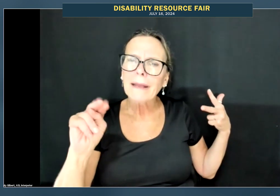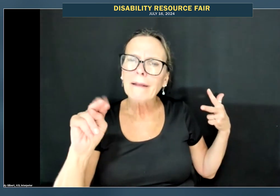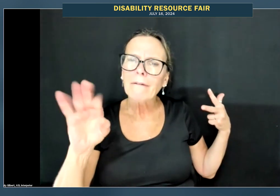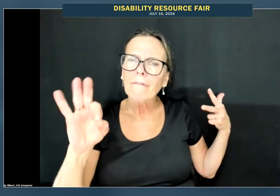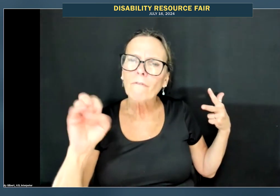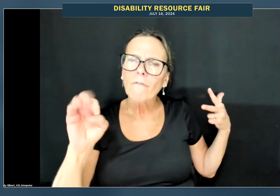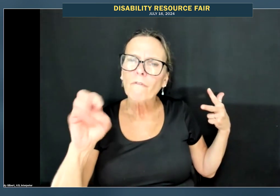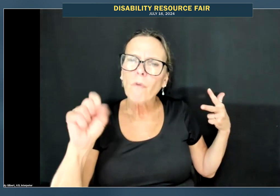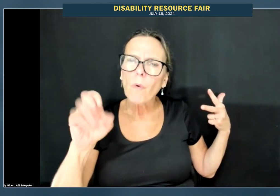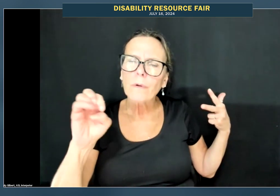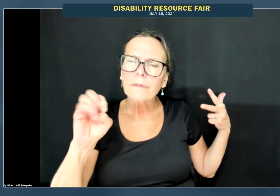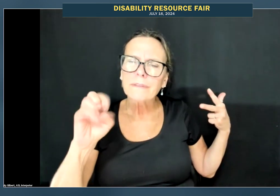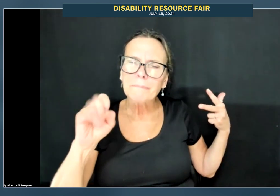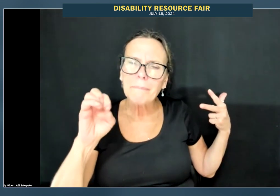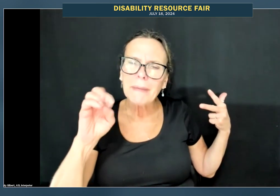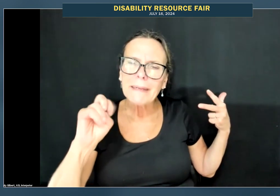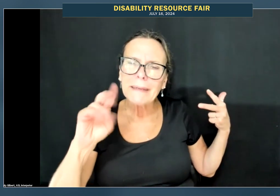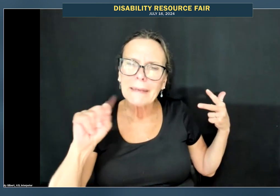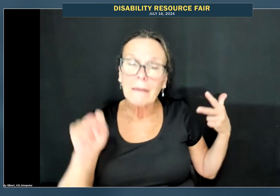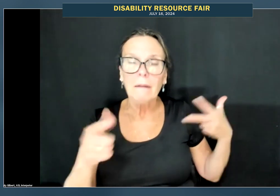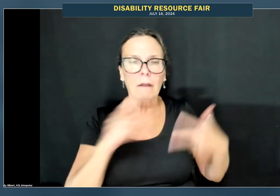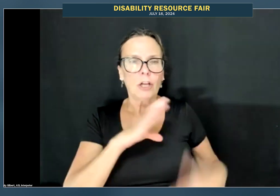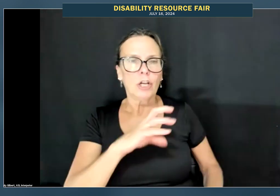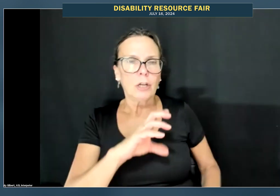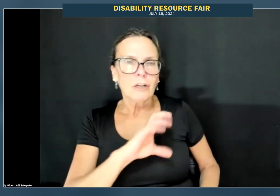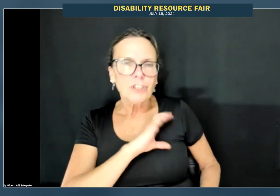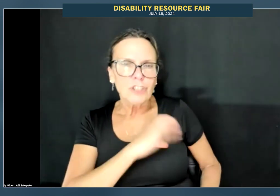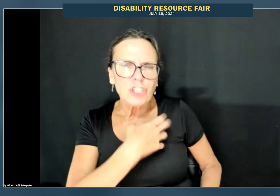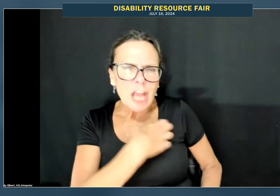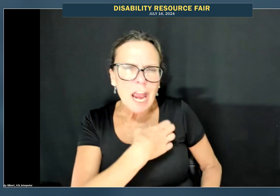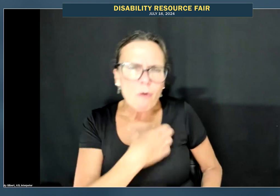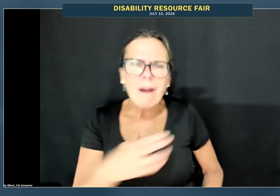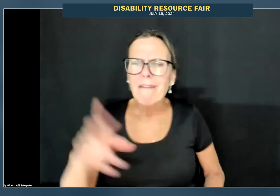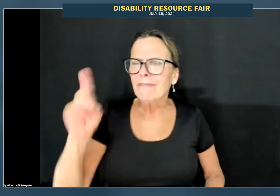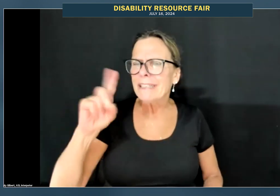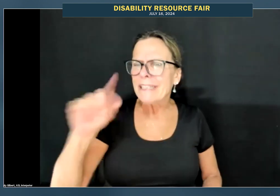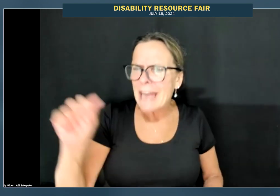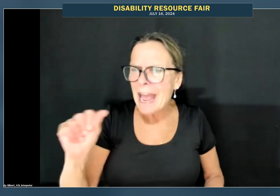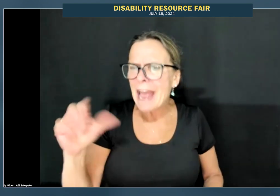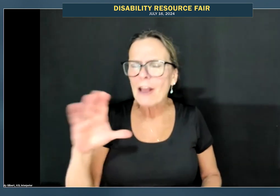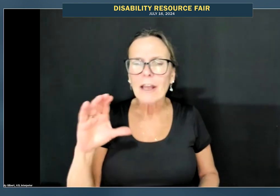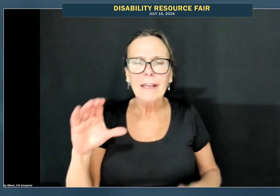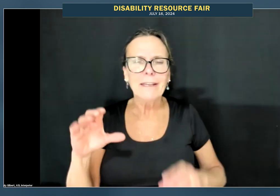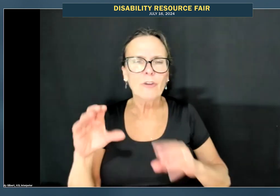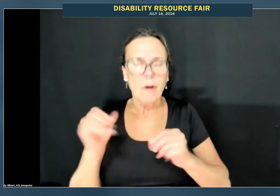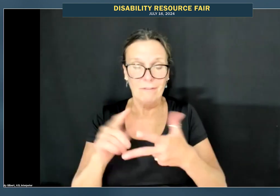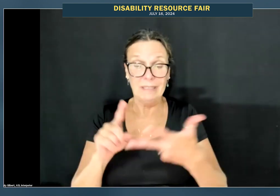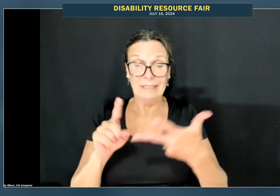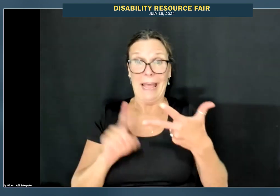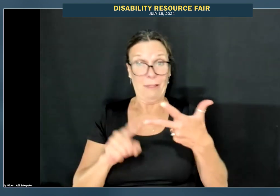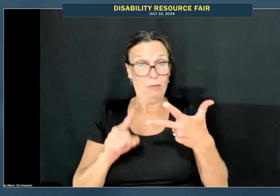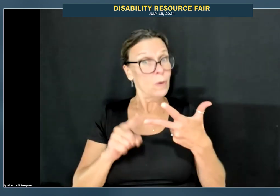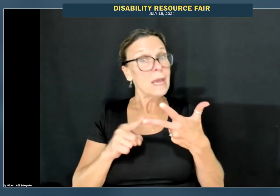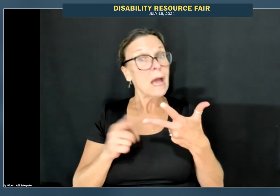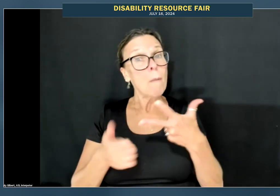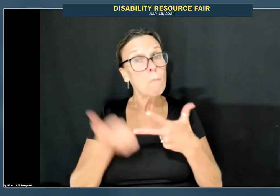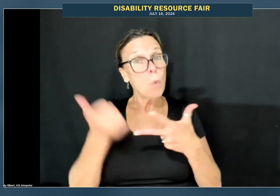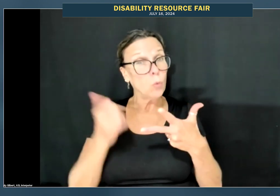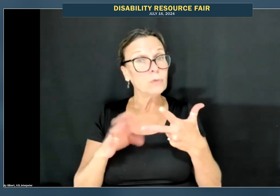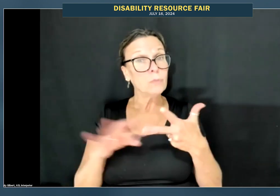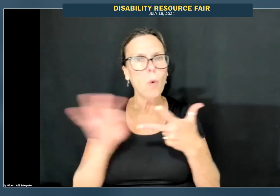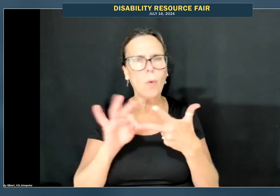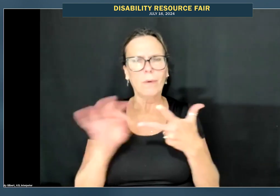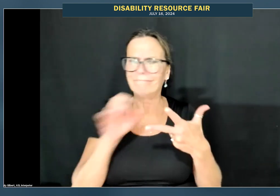sheriff's office, your local police departments, and your district attorney's office. And the third part of the triangle, the most important part of the triangle, is your senior